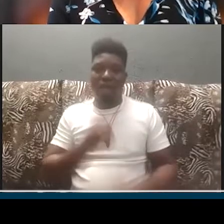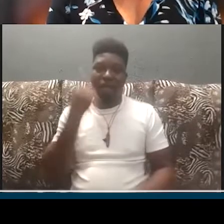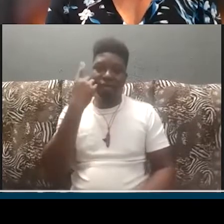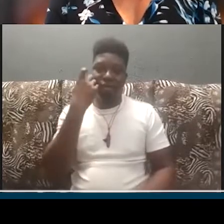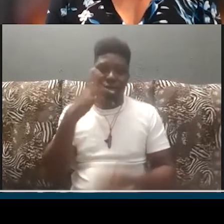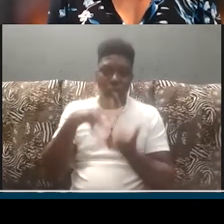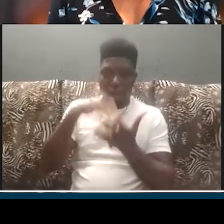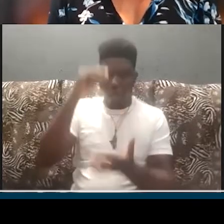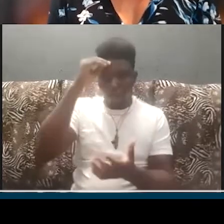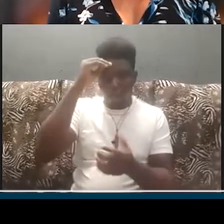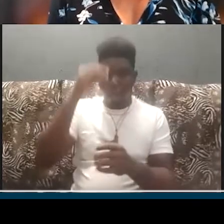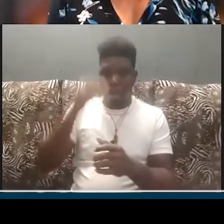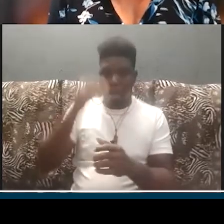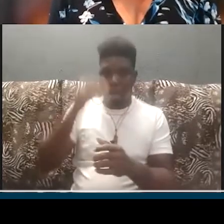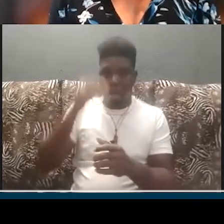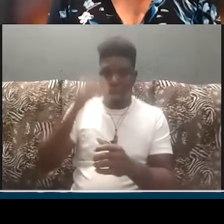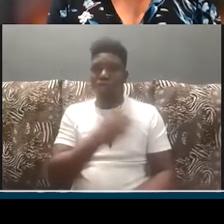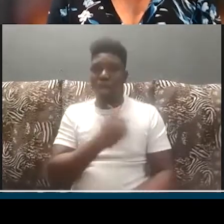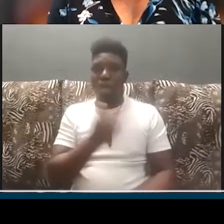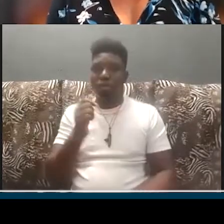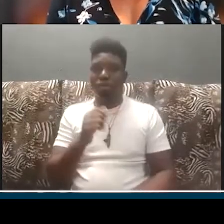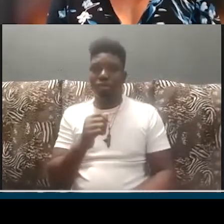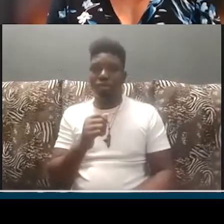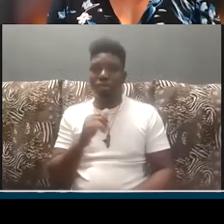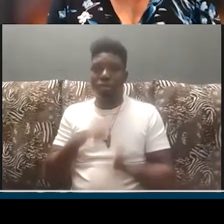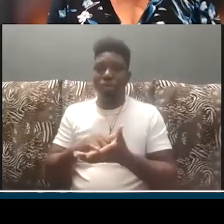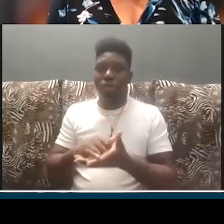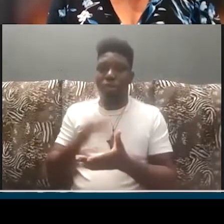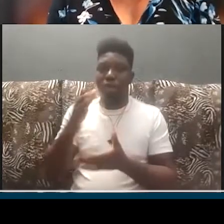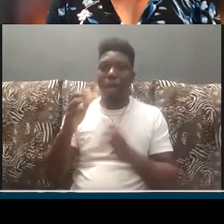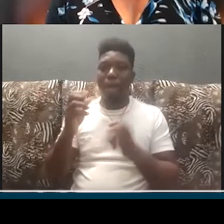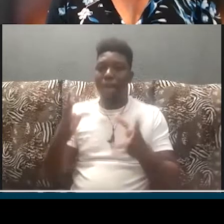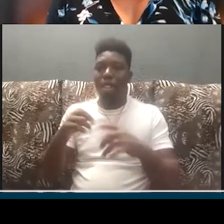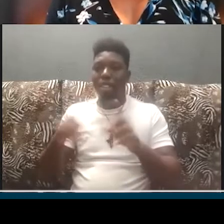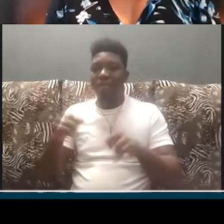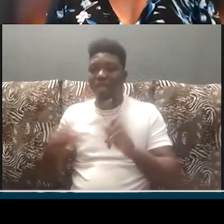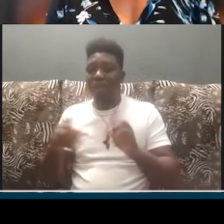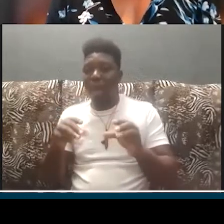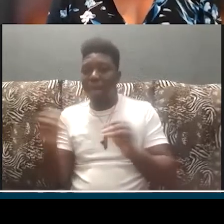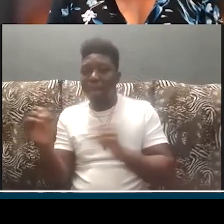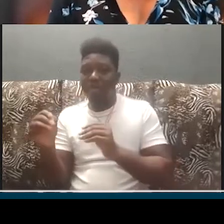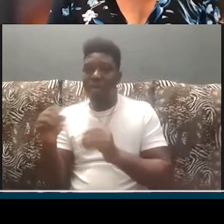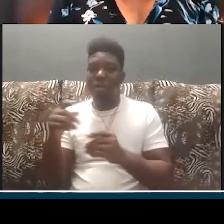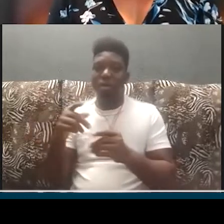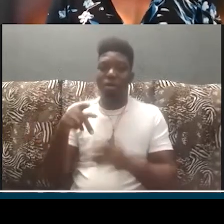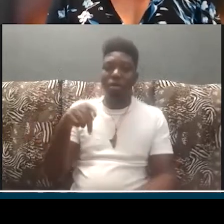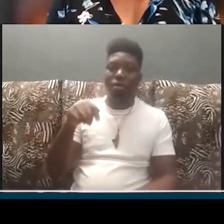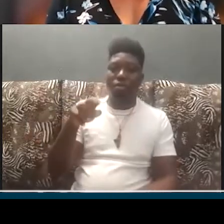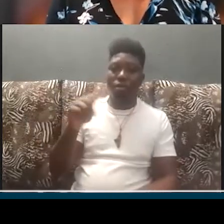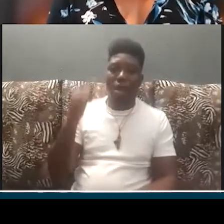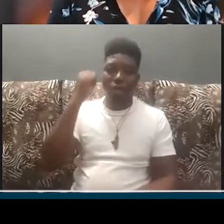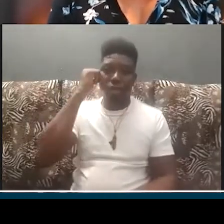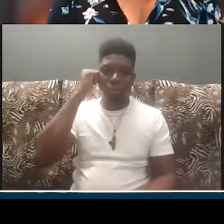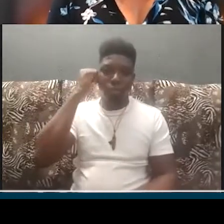know, there's so many different moving parts. There's so many different aspects to ability, disability,